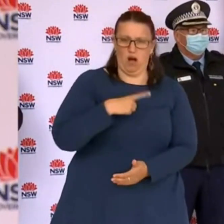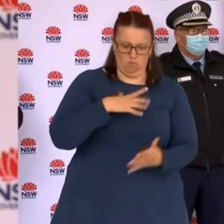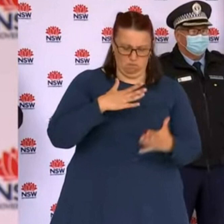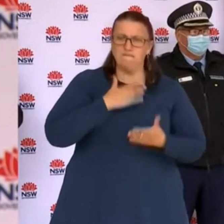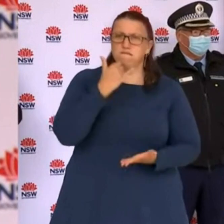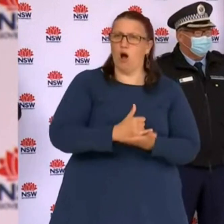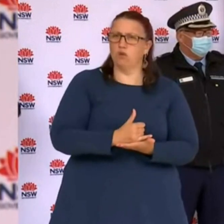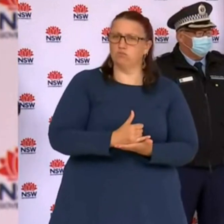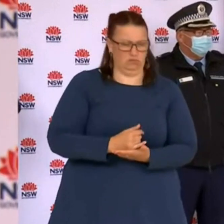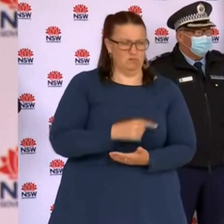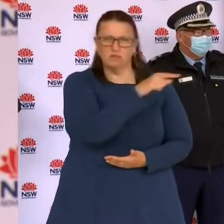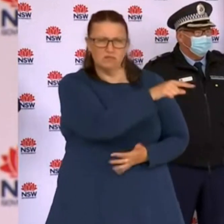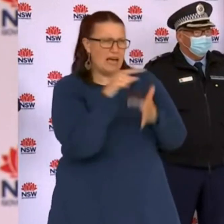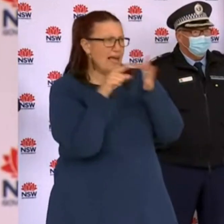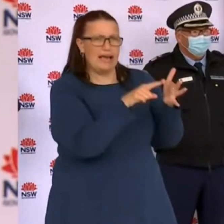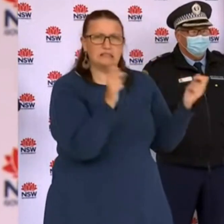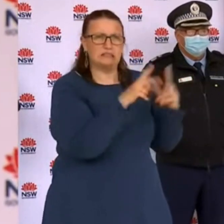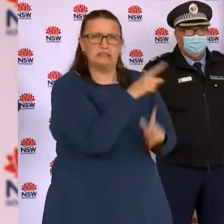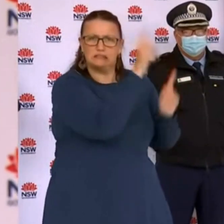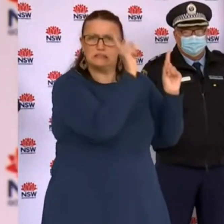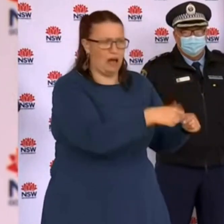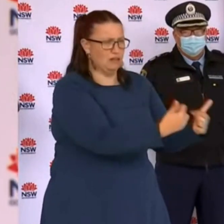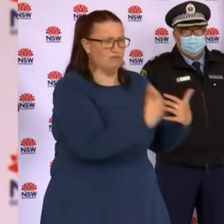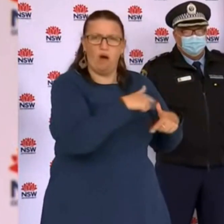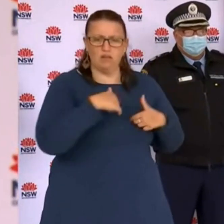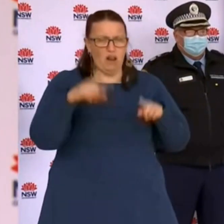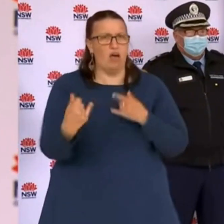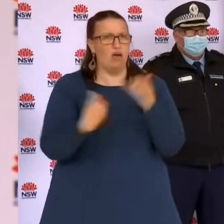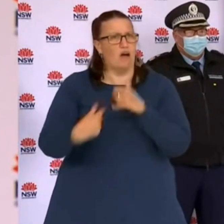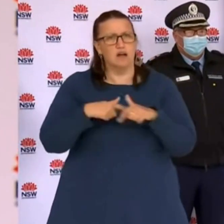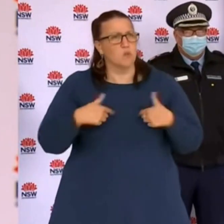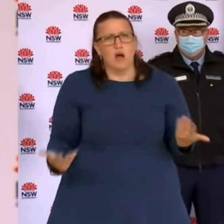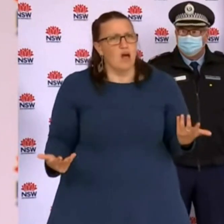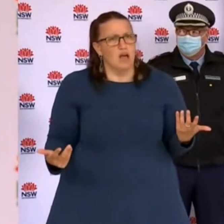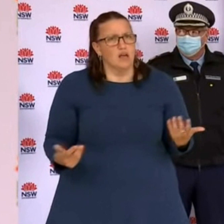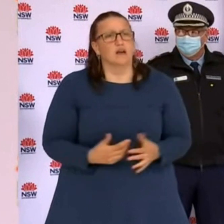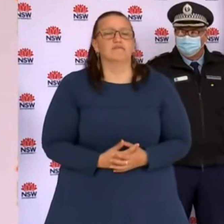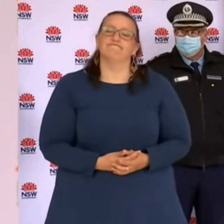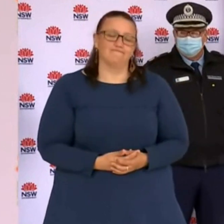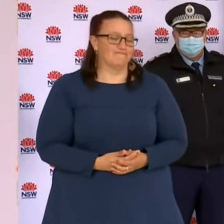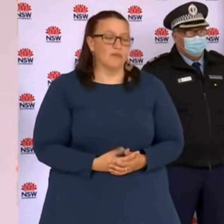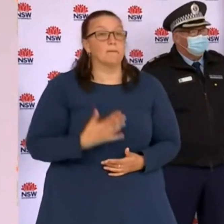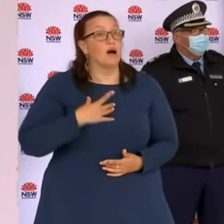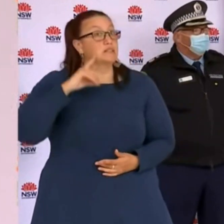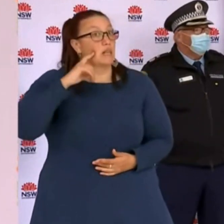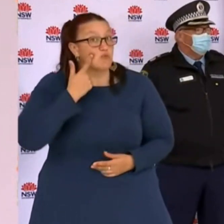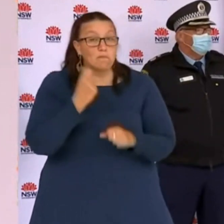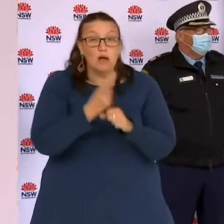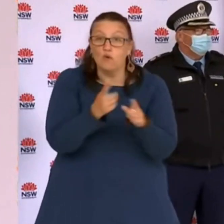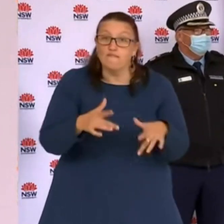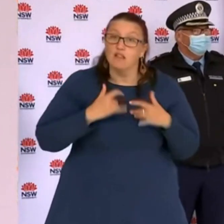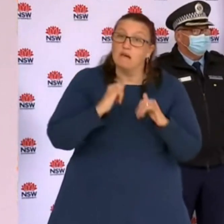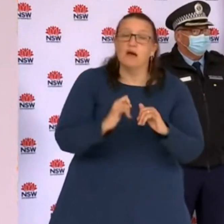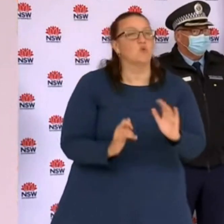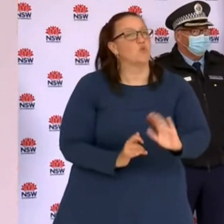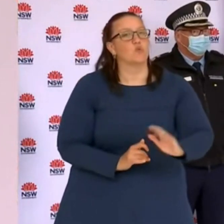look, that's never the intention of the New South Wales government, quite the contrary. We're here to help people, to make sure people know what